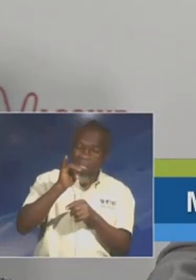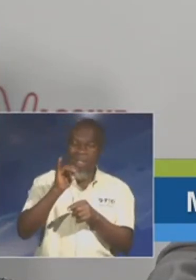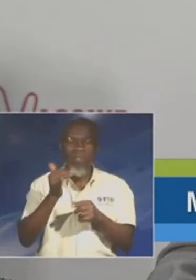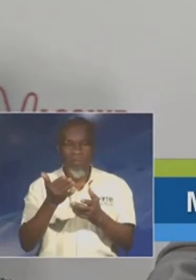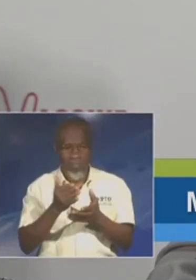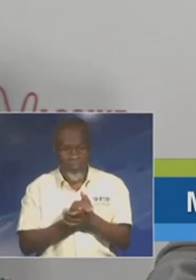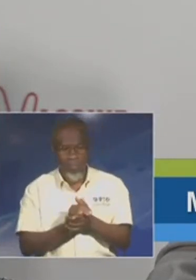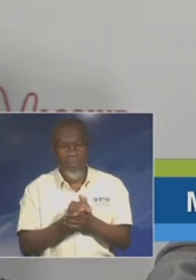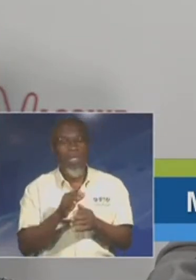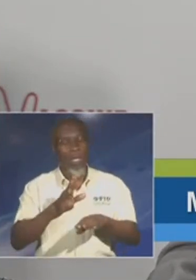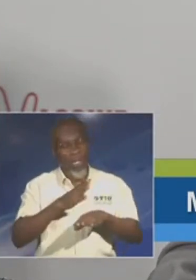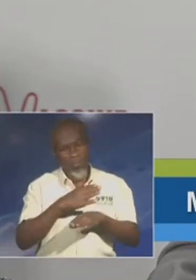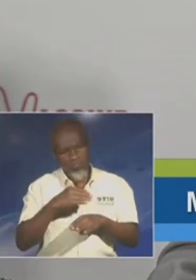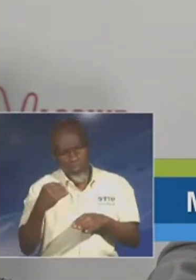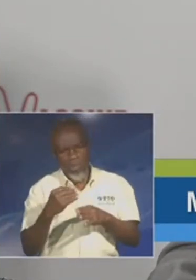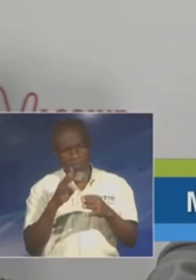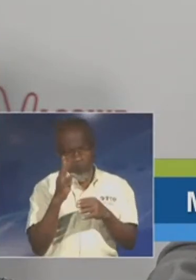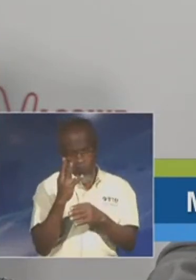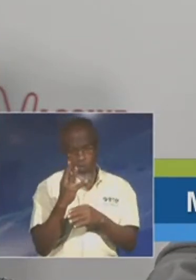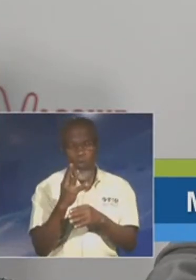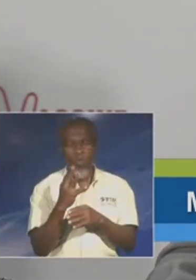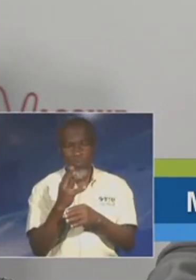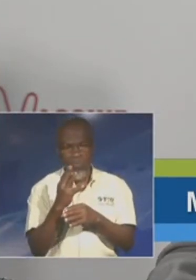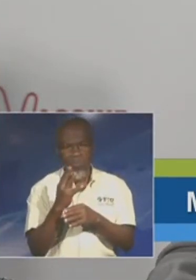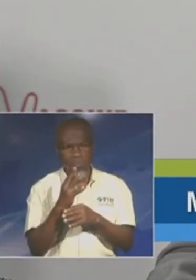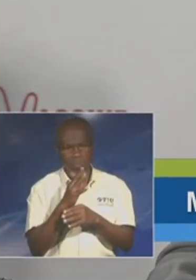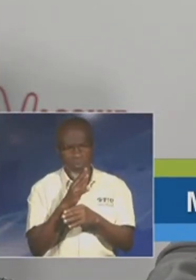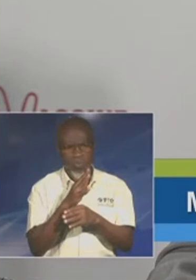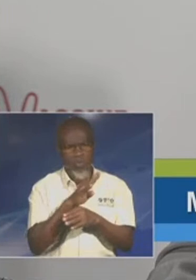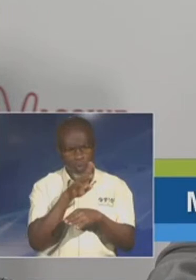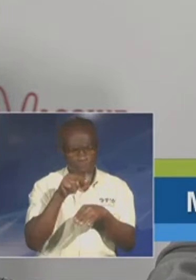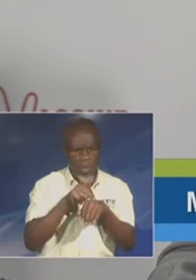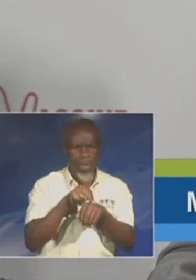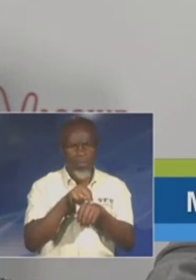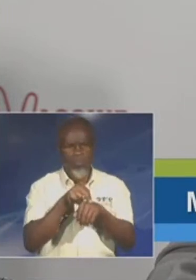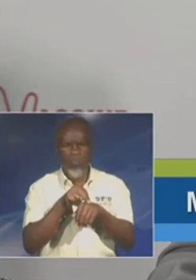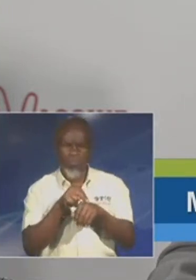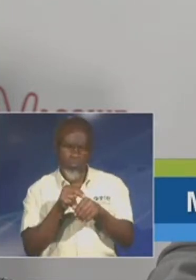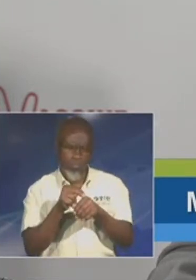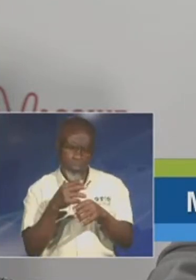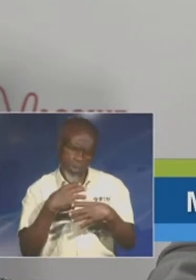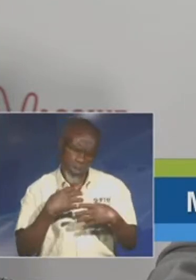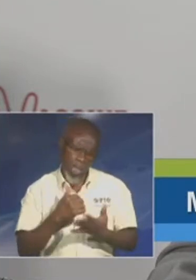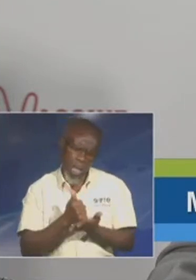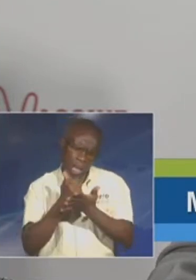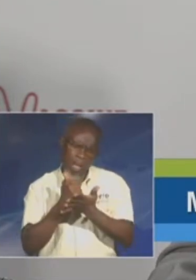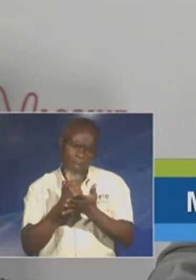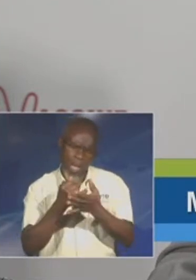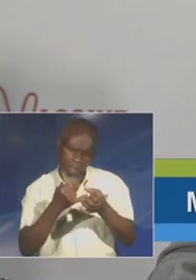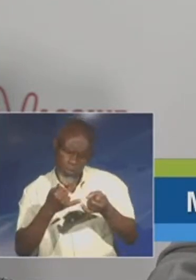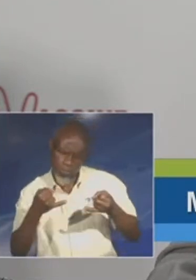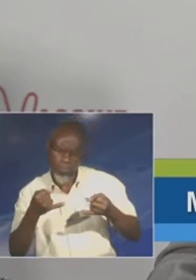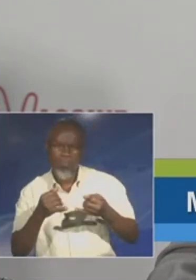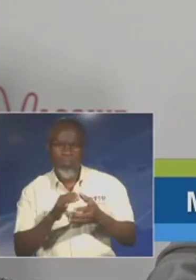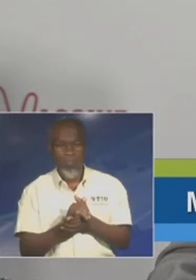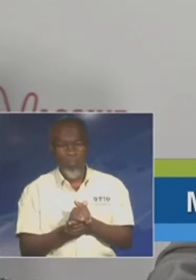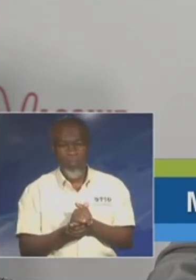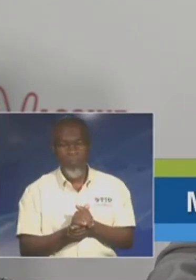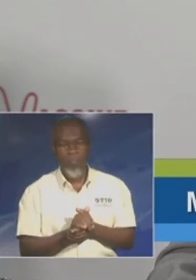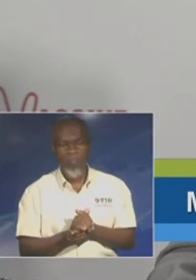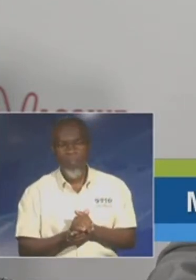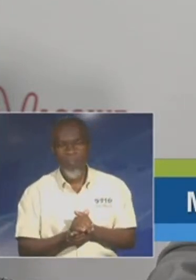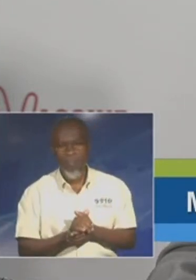helplines. Since we had the latest push when we launched it or relaunched it in San Fernando Hospital maybe about a month